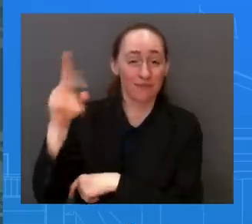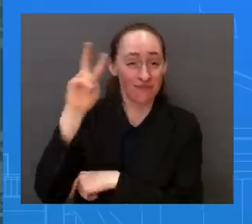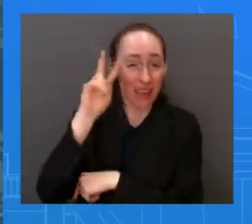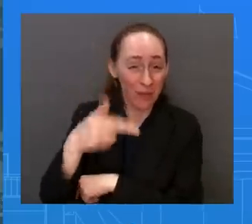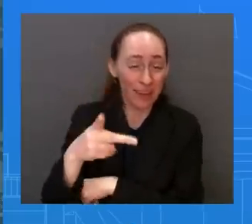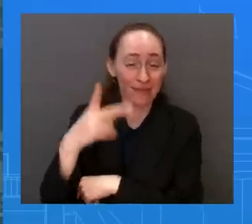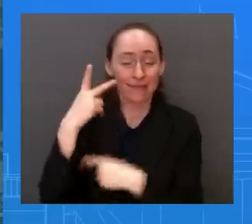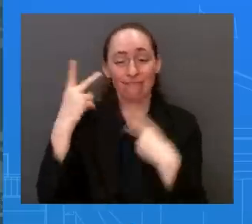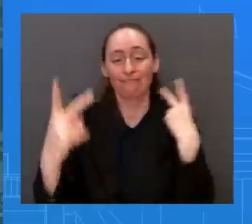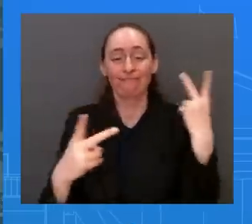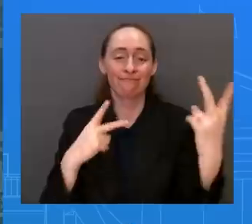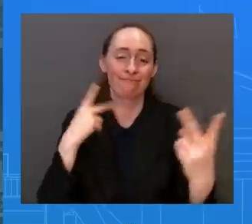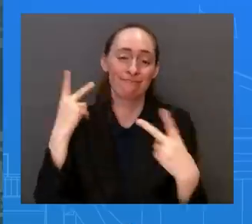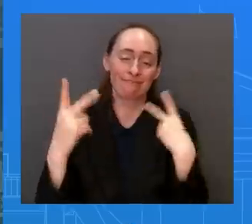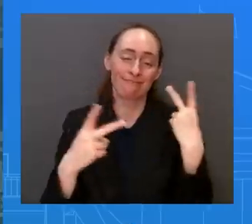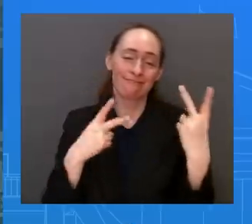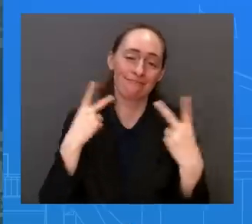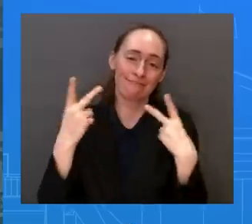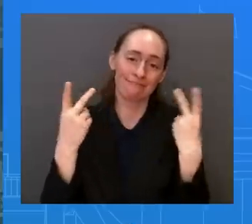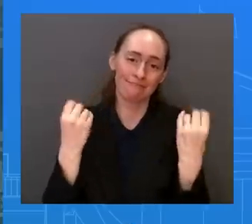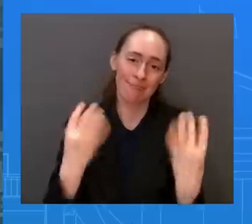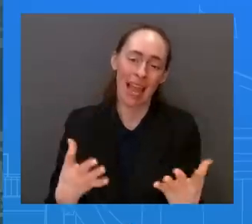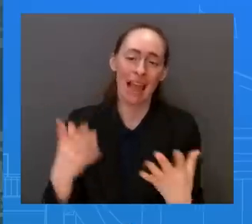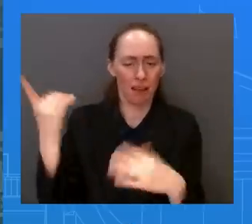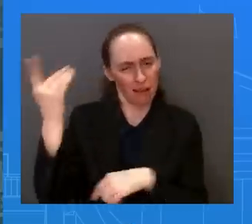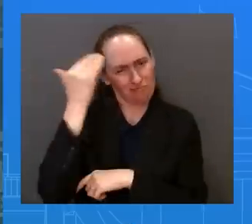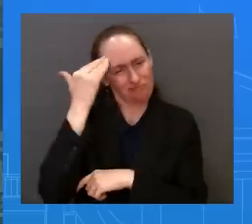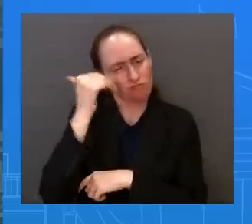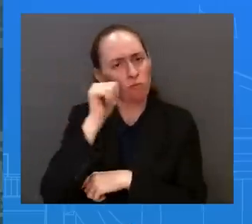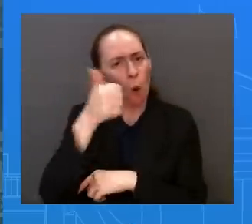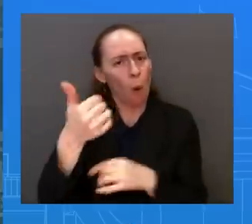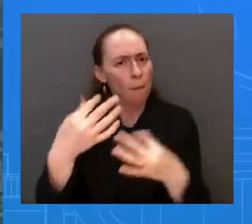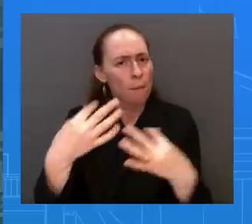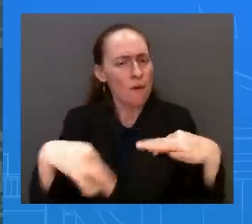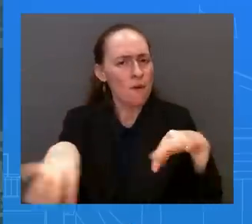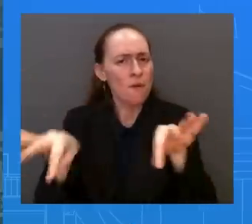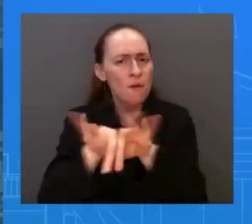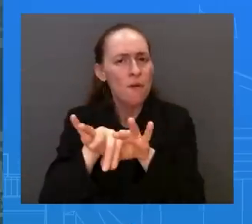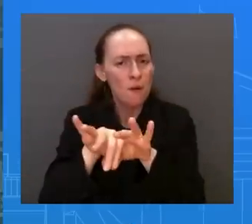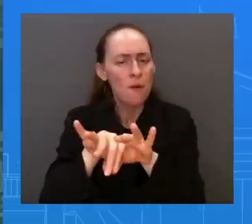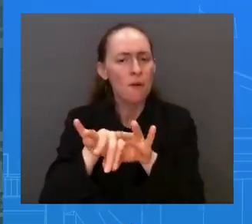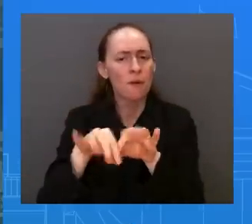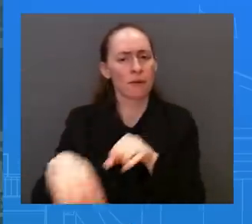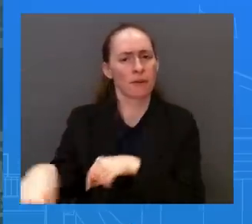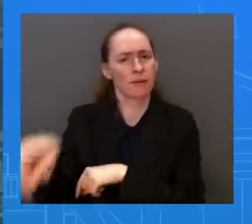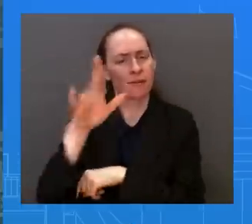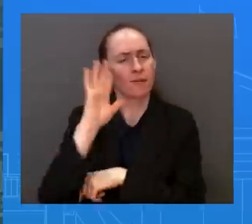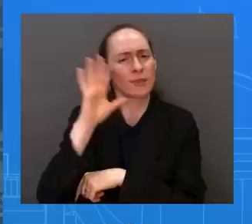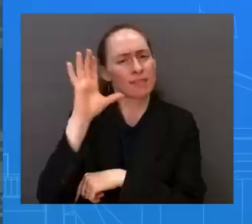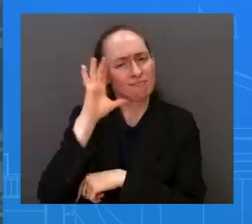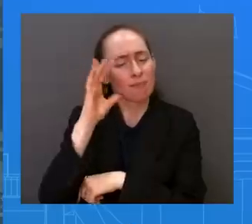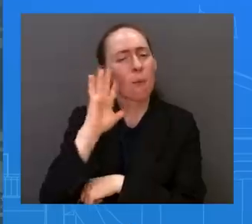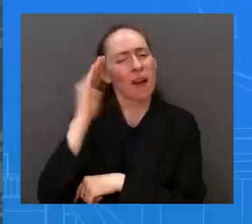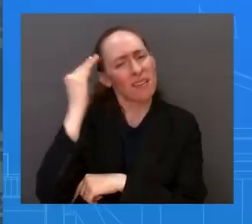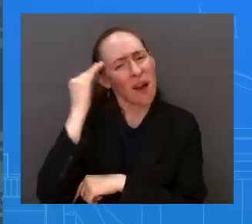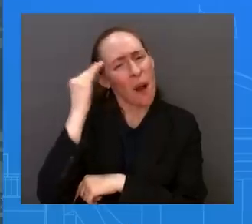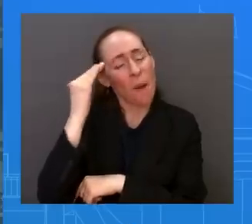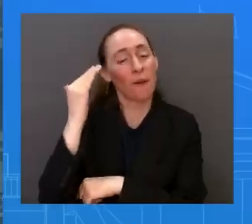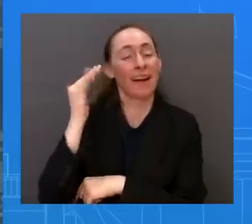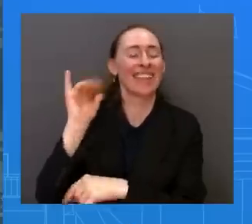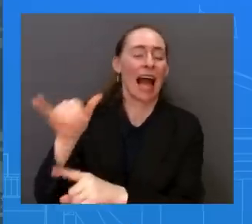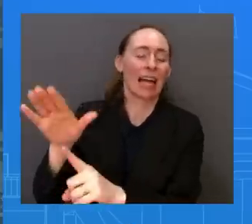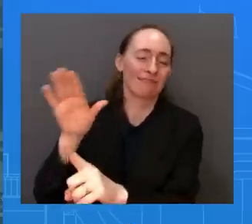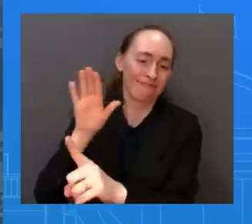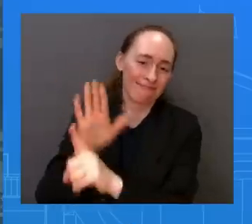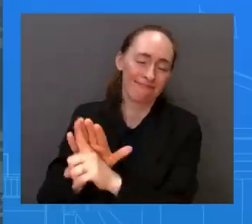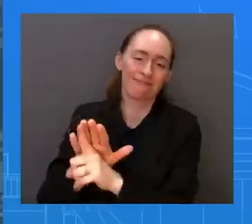to be. And he is, when you hear the speech, is going to sound like a Joe Biden State of the Union speech. So I can definitely assure you